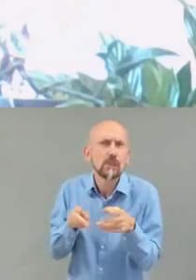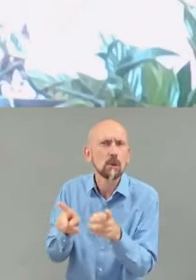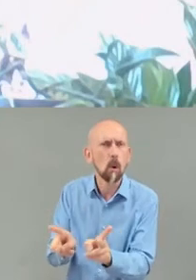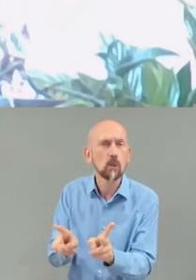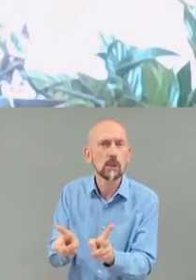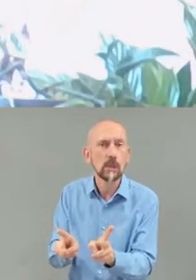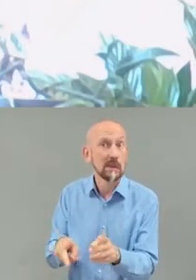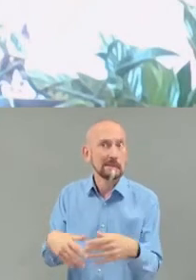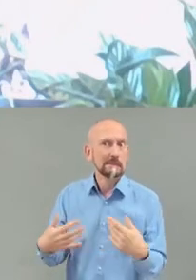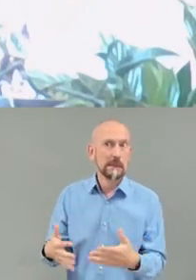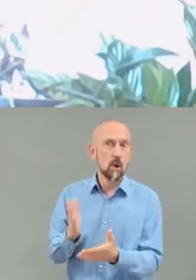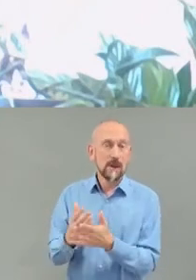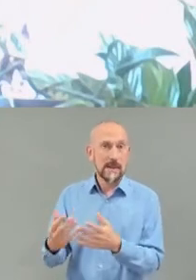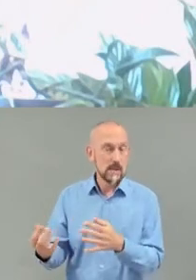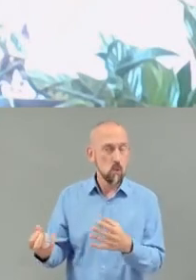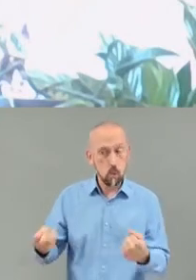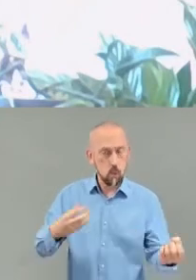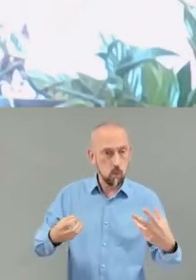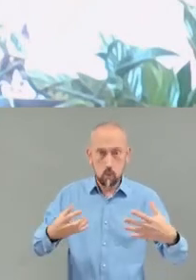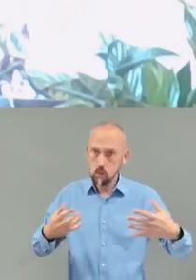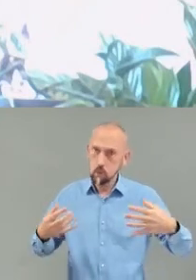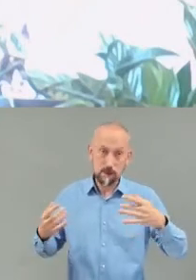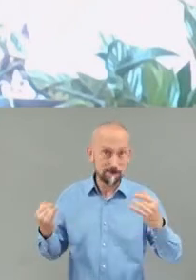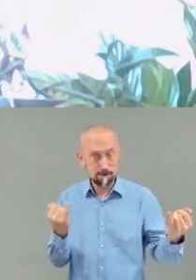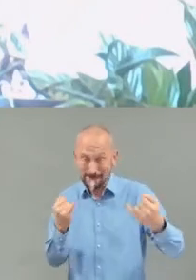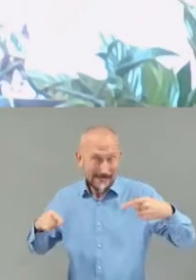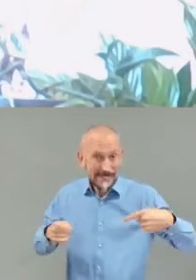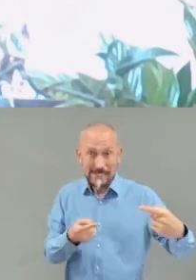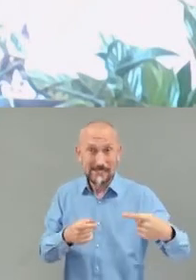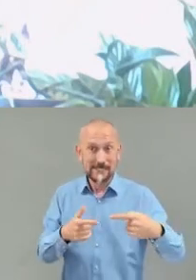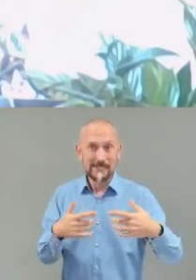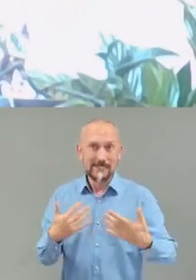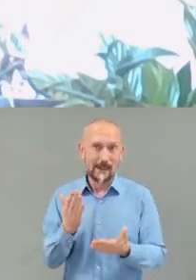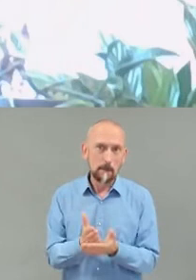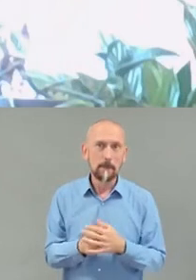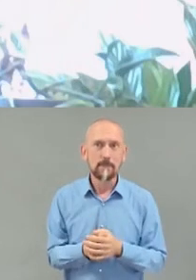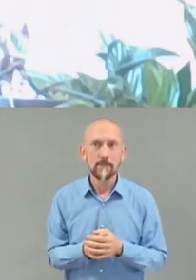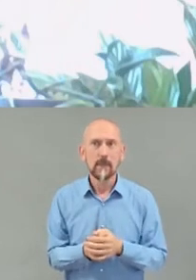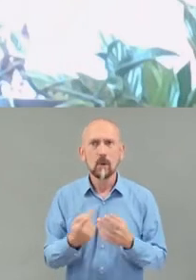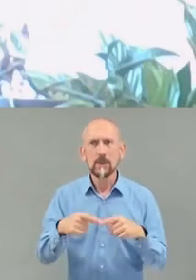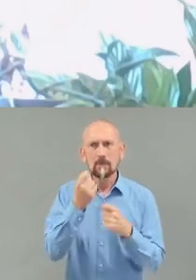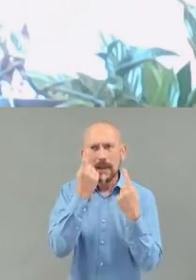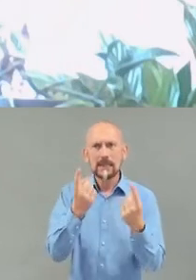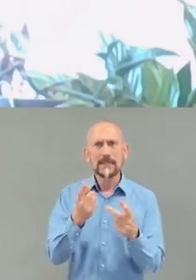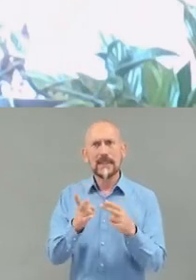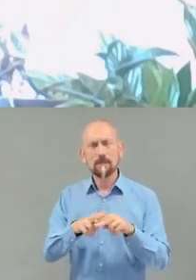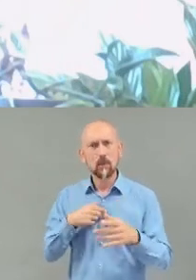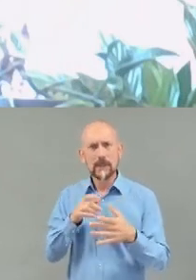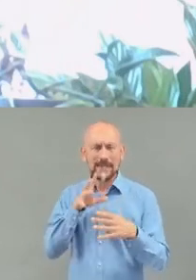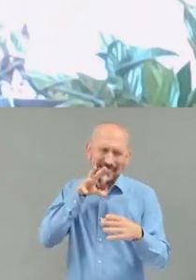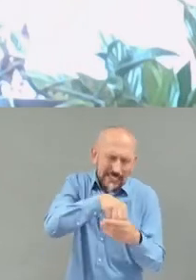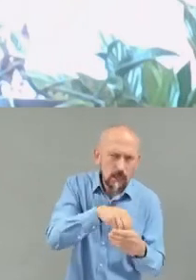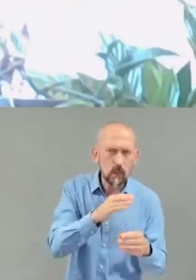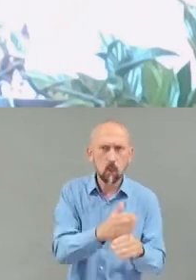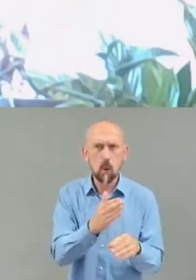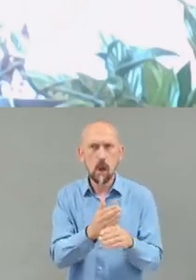are engaging in the work with a level of, if we are engaging in the work with a level of articulacy and steadiness, we are